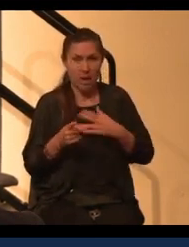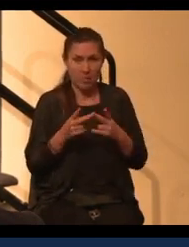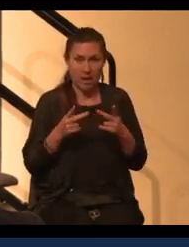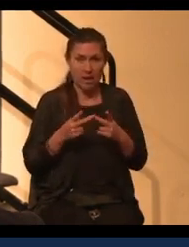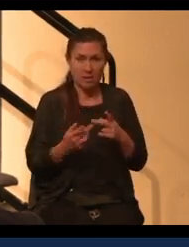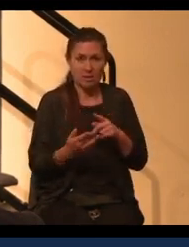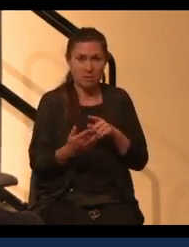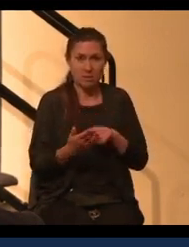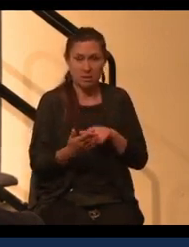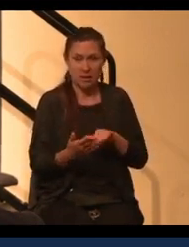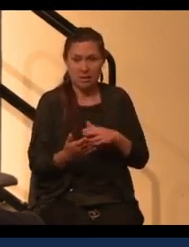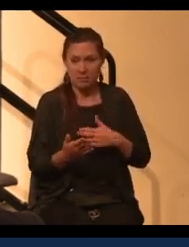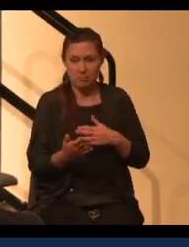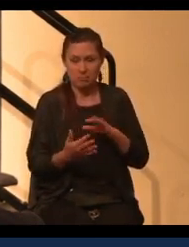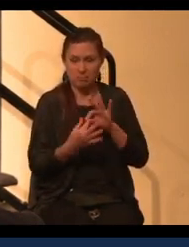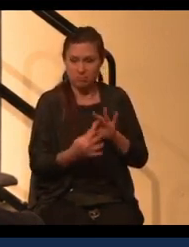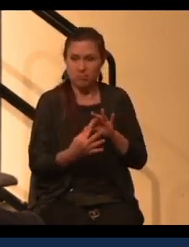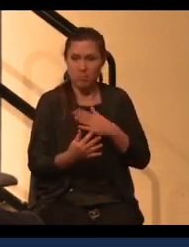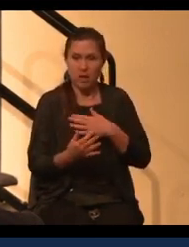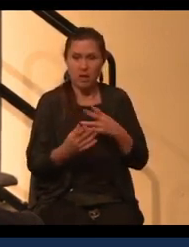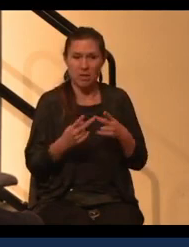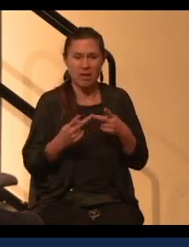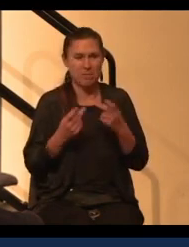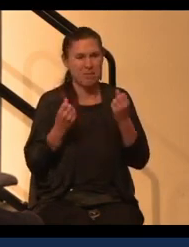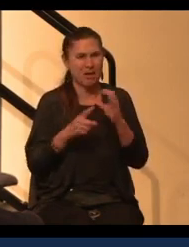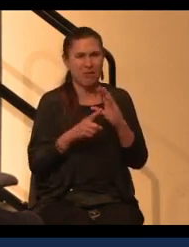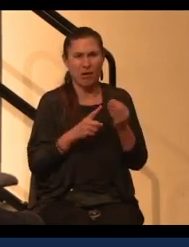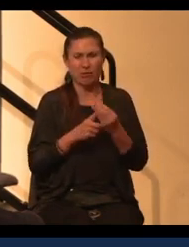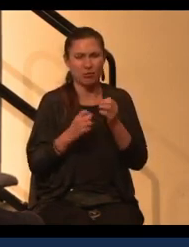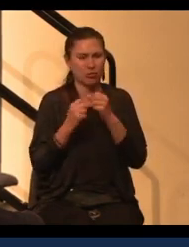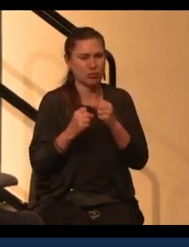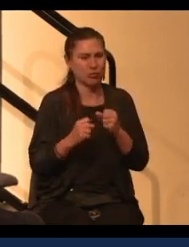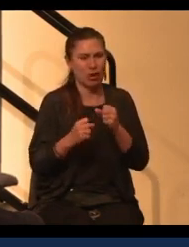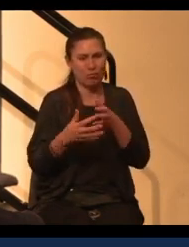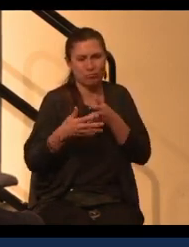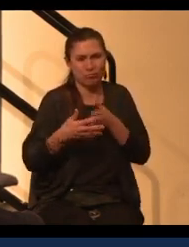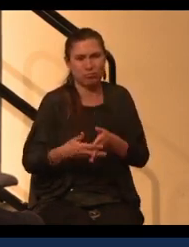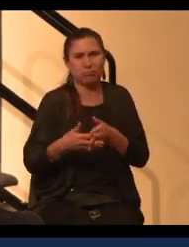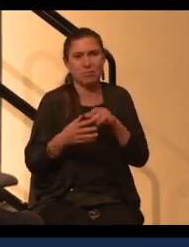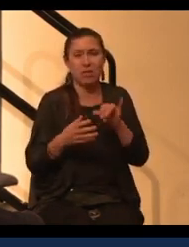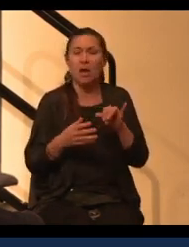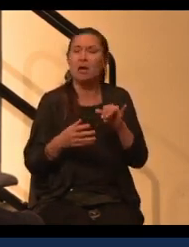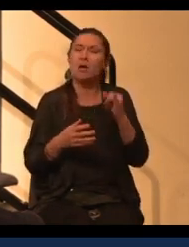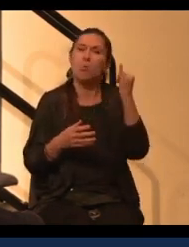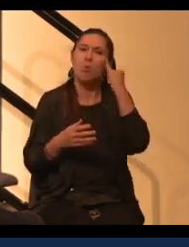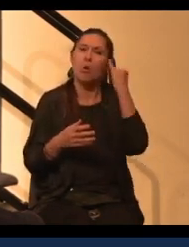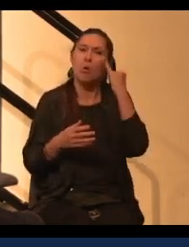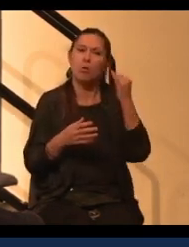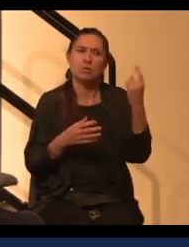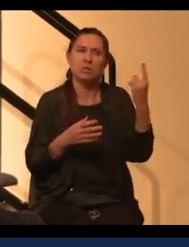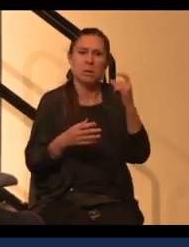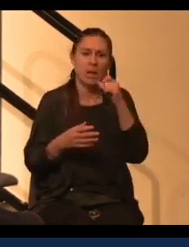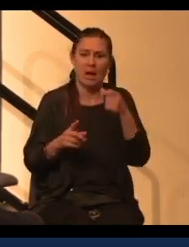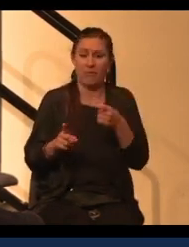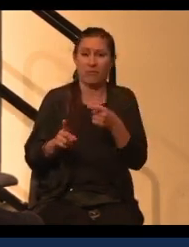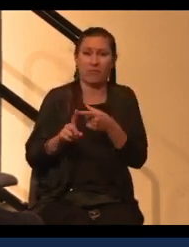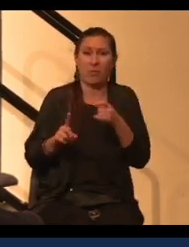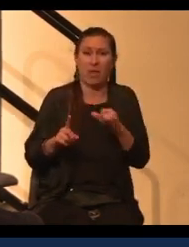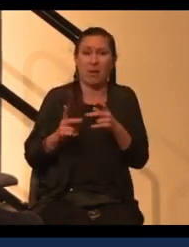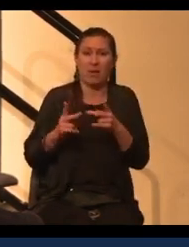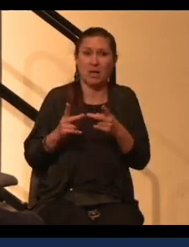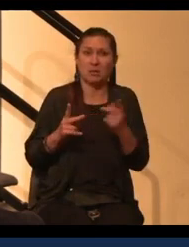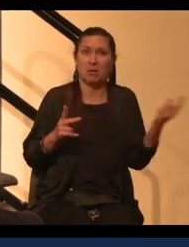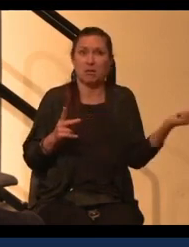of cultures strongly ascribe to that. But what happens then if someone is not of that place and coming into